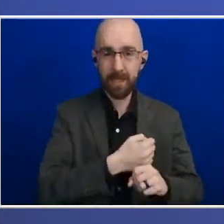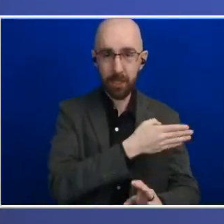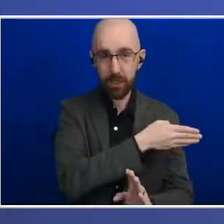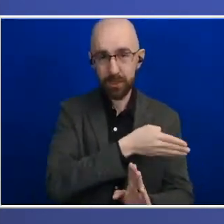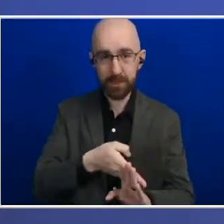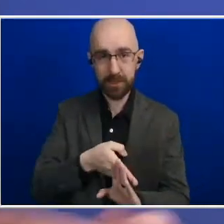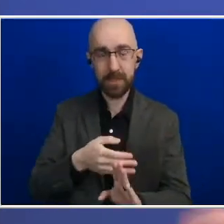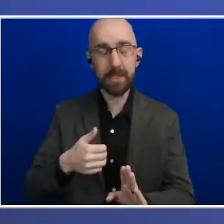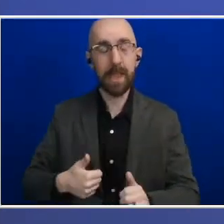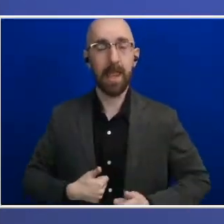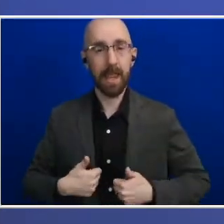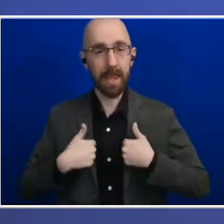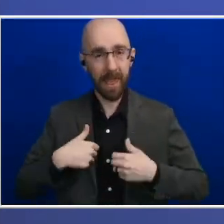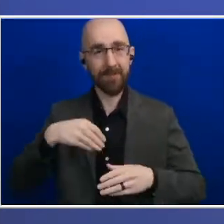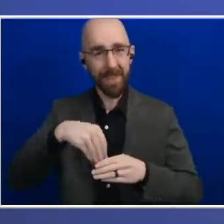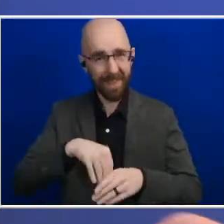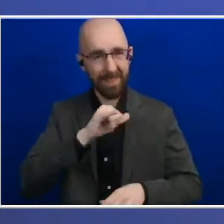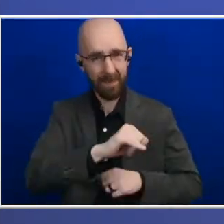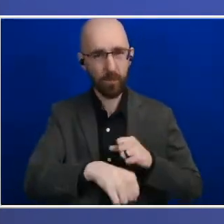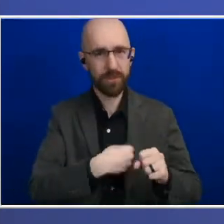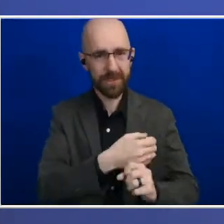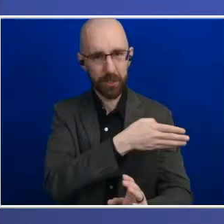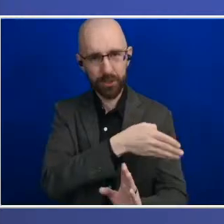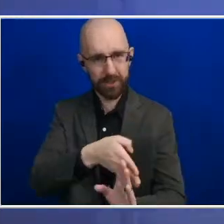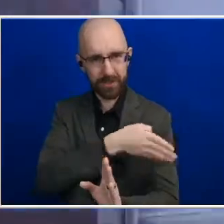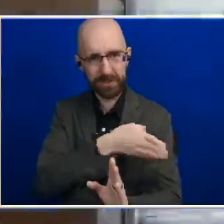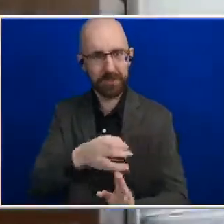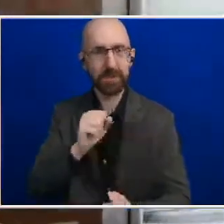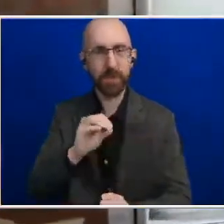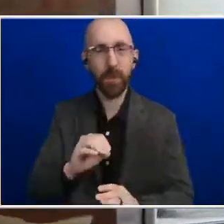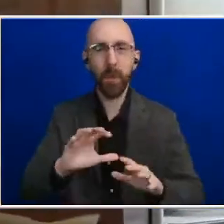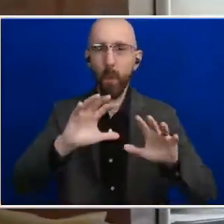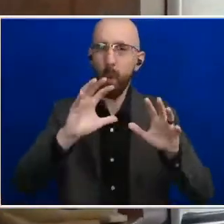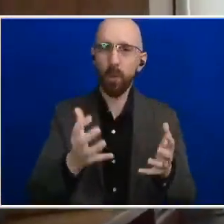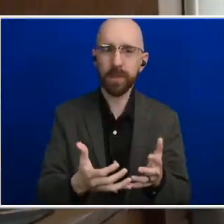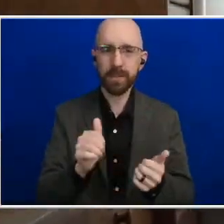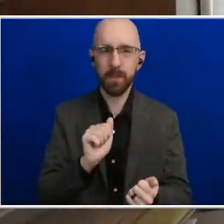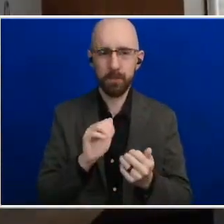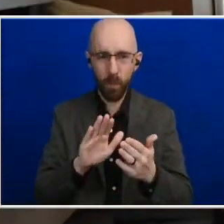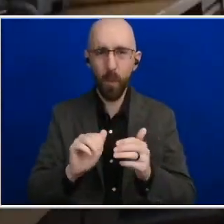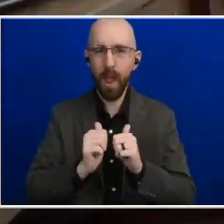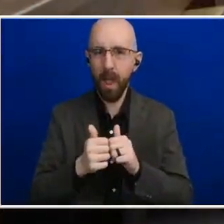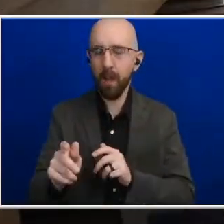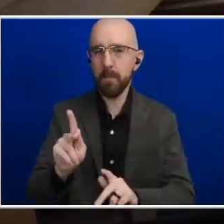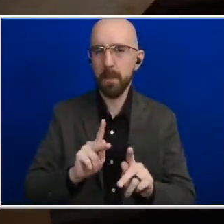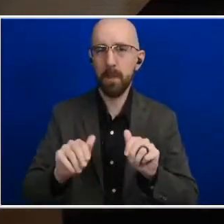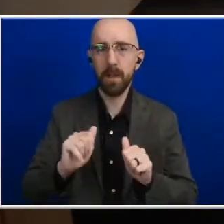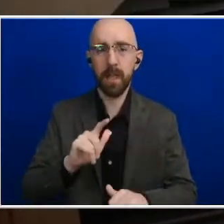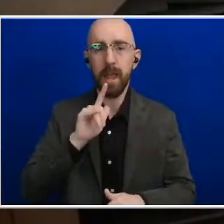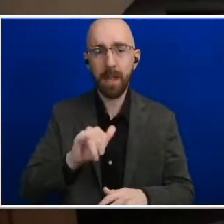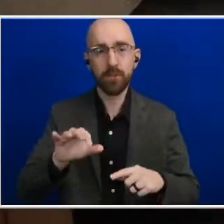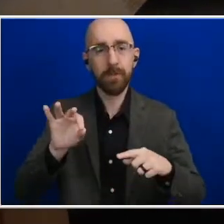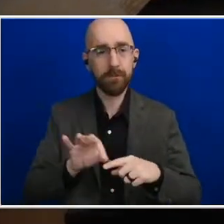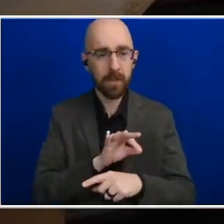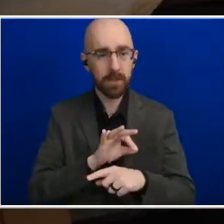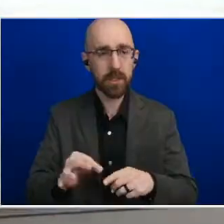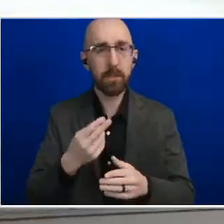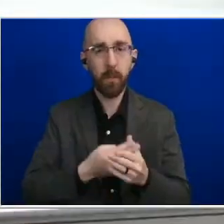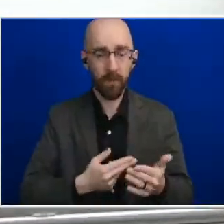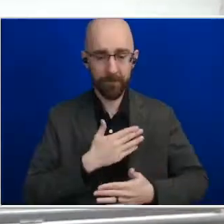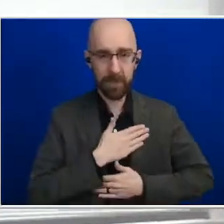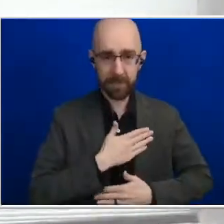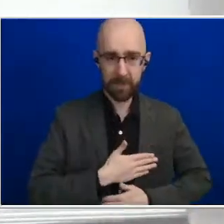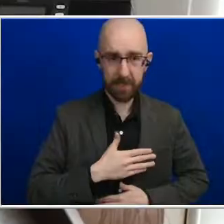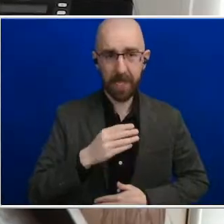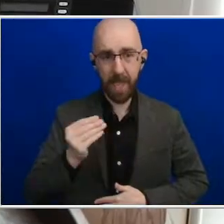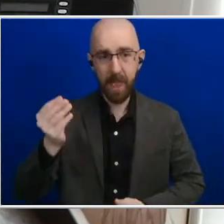years. So again, this gets back to a holistic approach to how people can actually function, both physically and cognitively,